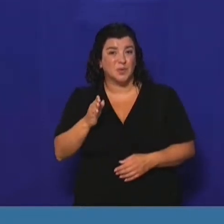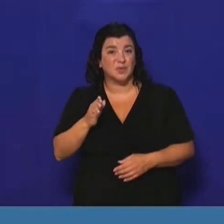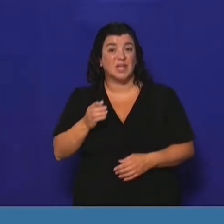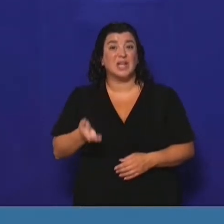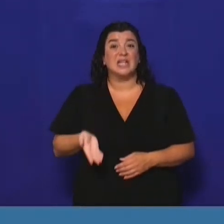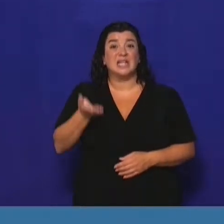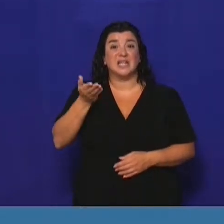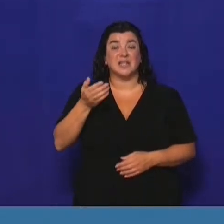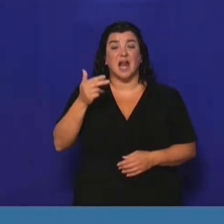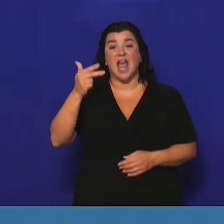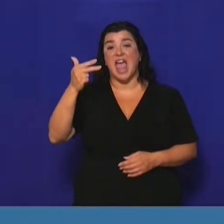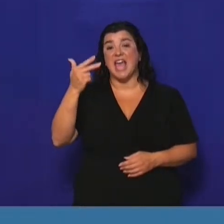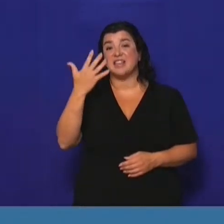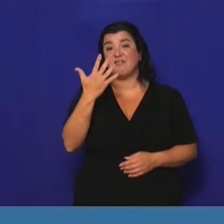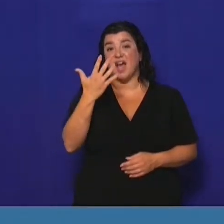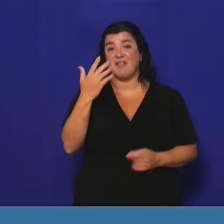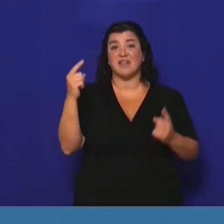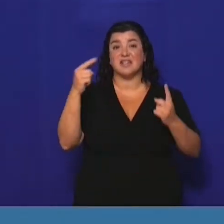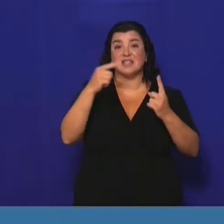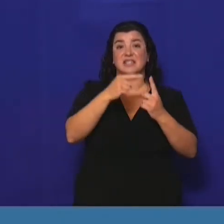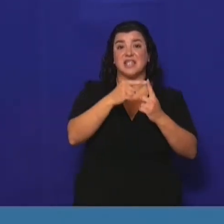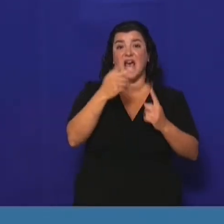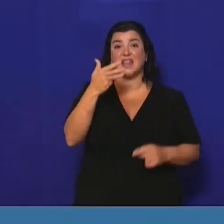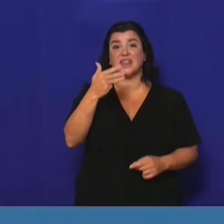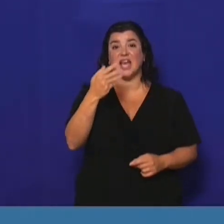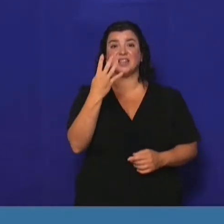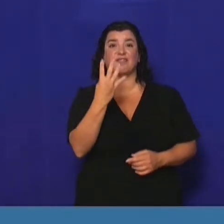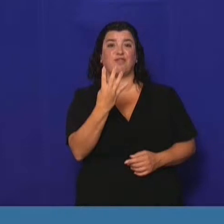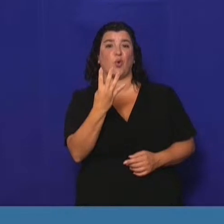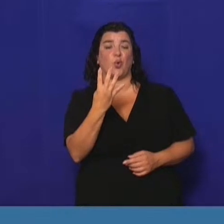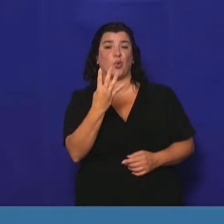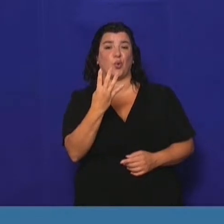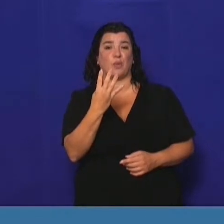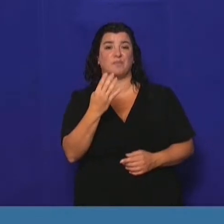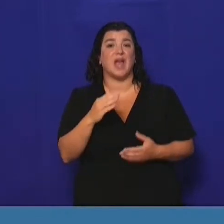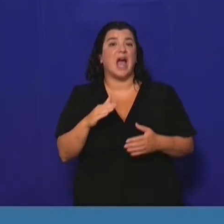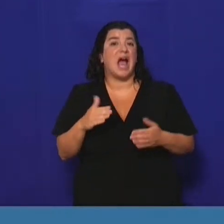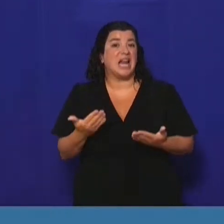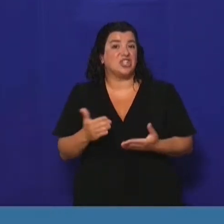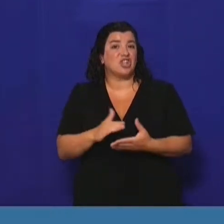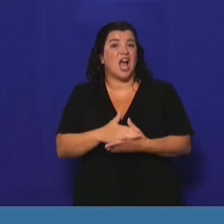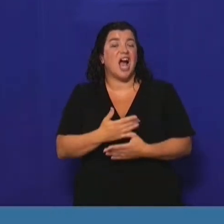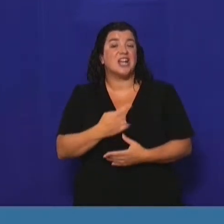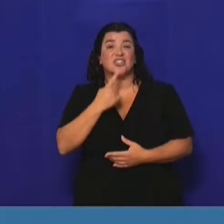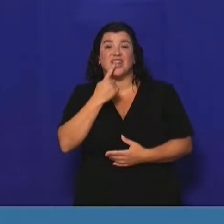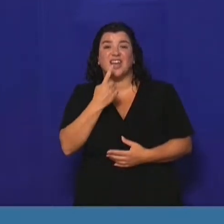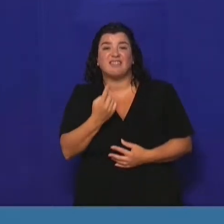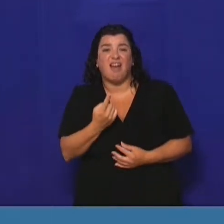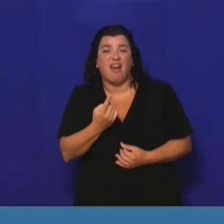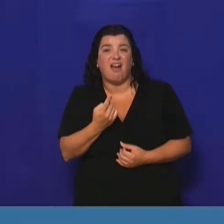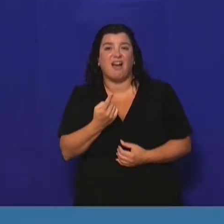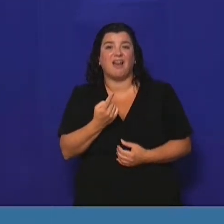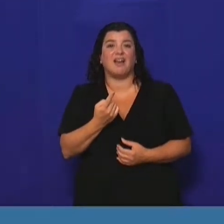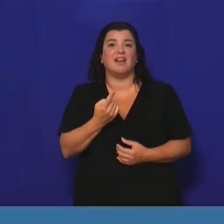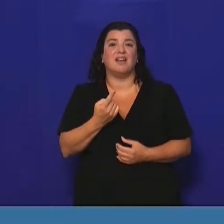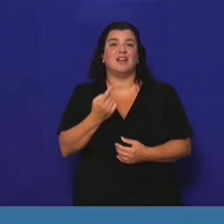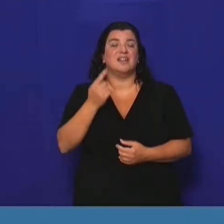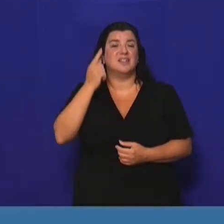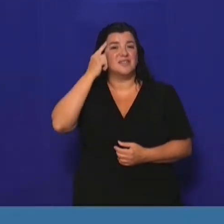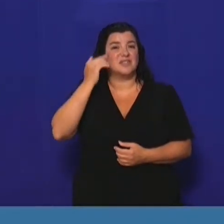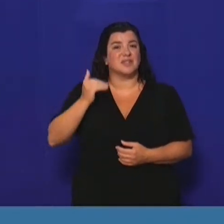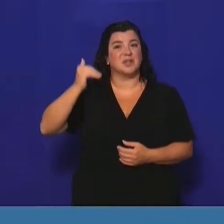l-età ta' 85 u 94. Kemm minħabba li l-età innifisha ħattik iktar situazzjoni